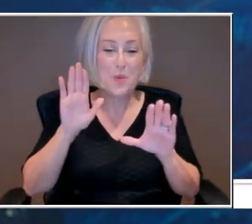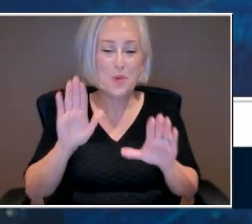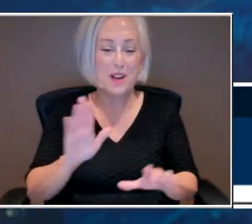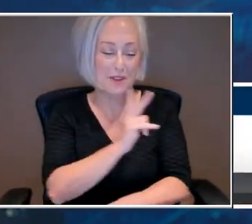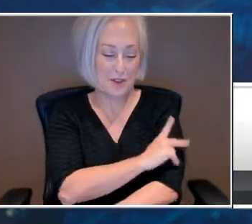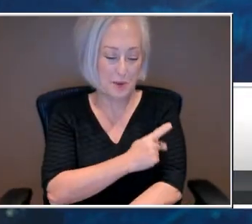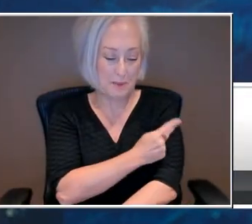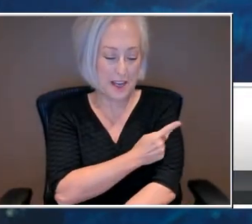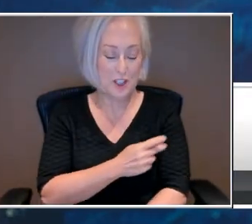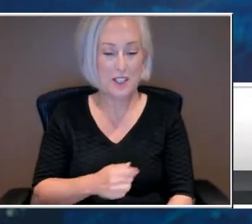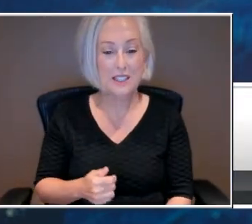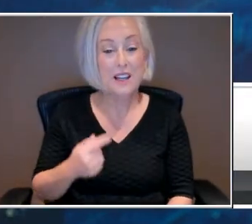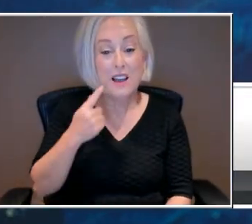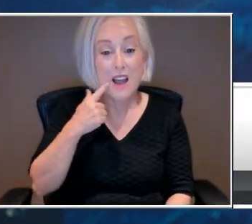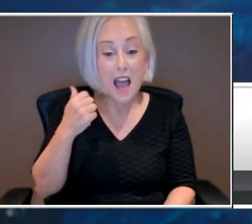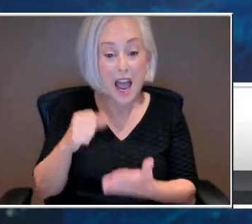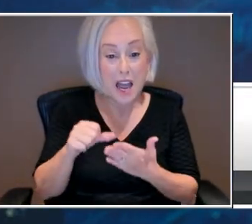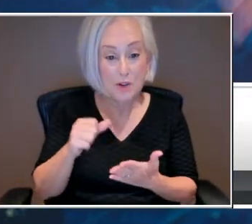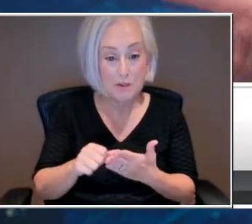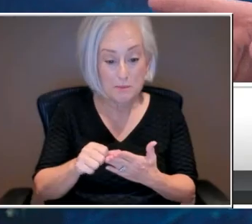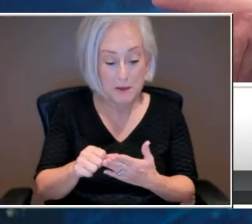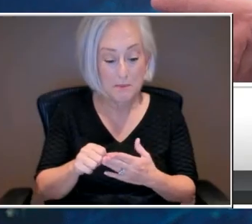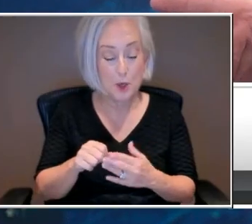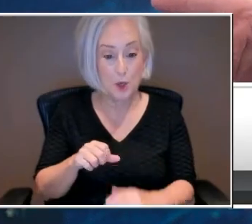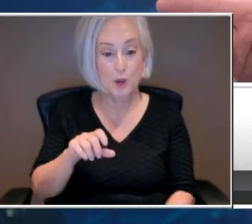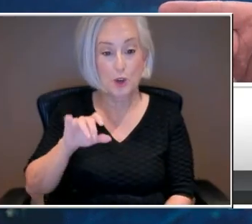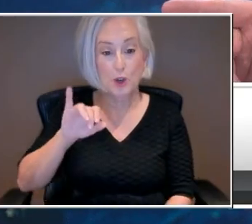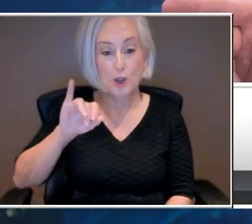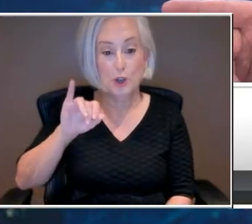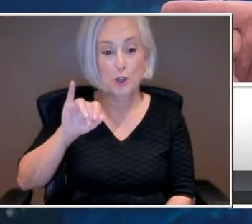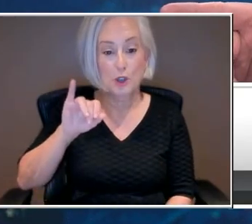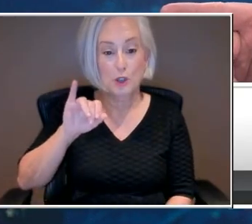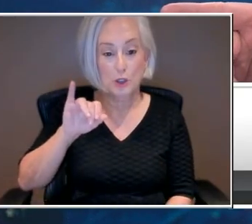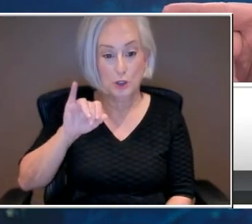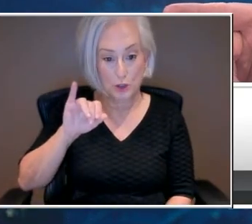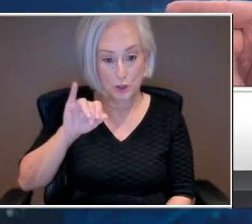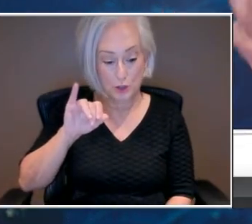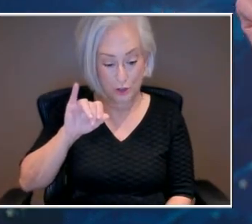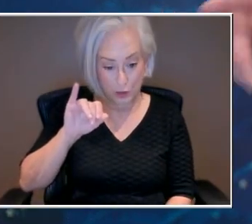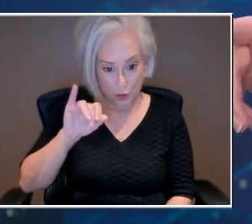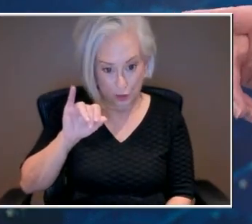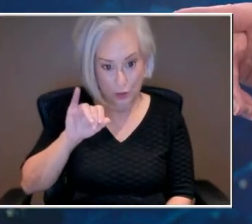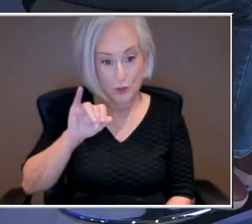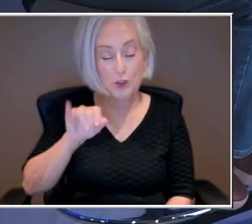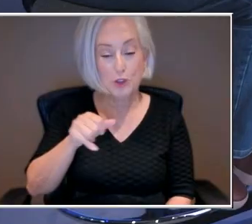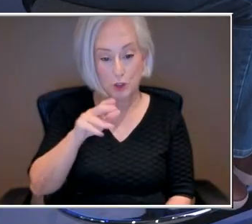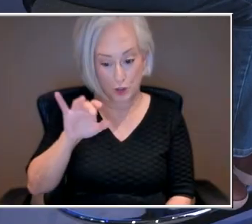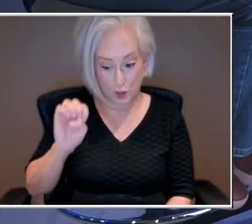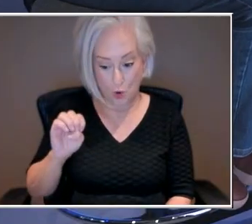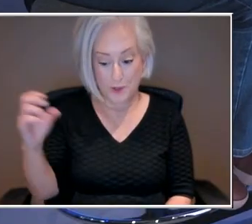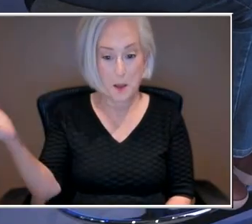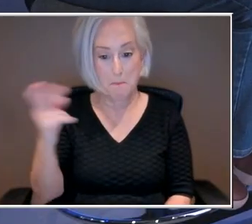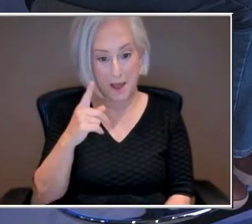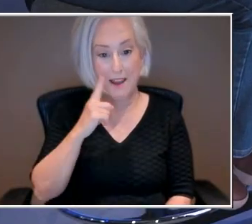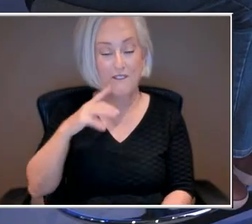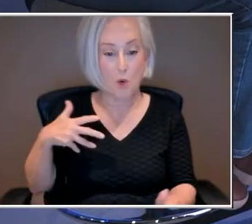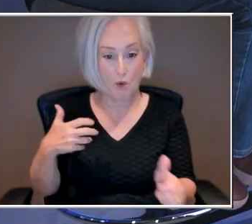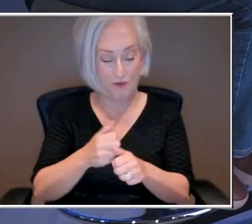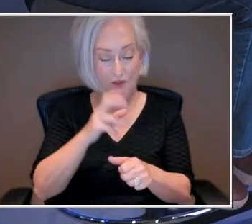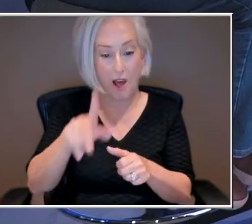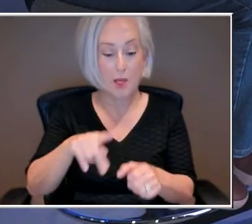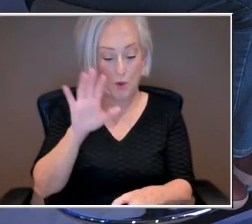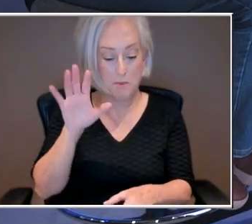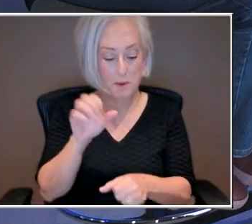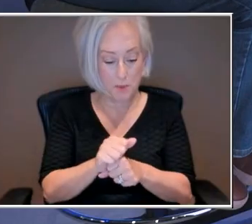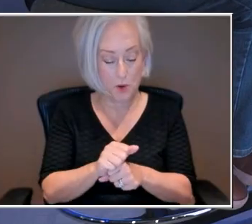actually remember when you were diagnosed because you were coming back for follow-up visits. Yeah. So I think I heard about it from you and from my